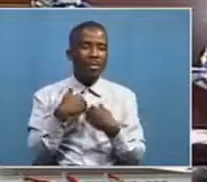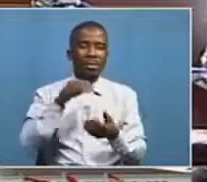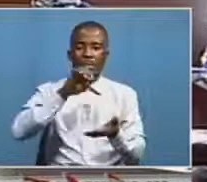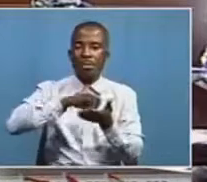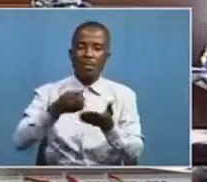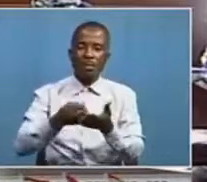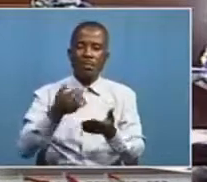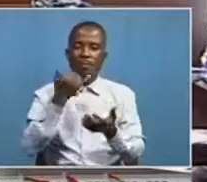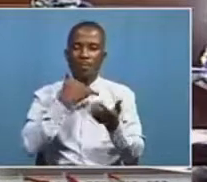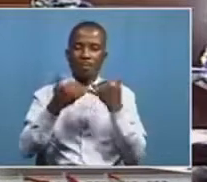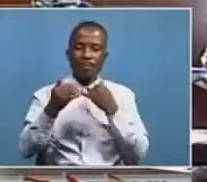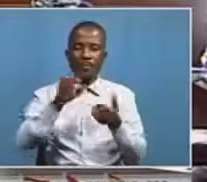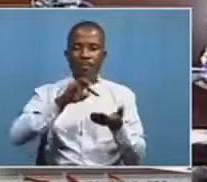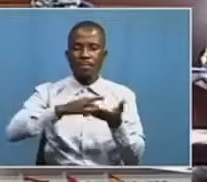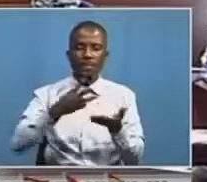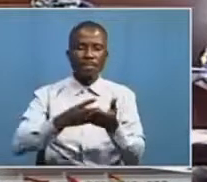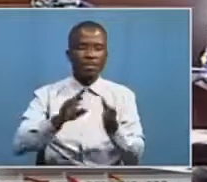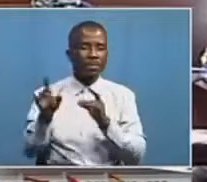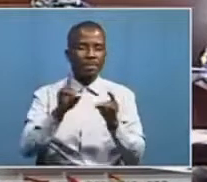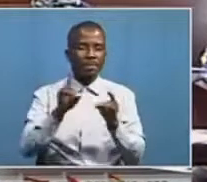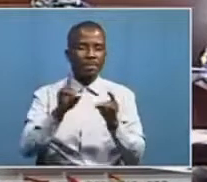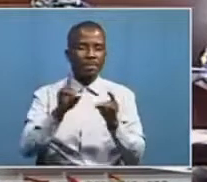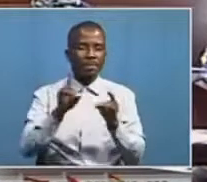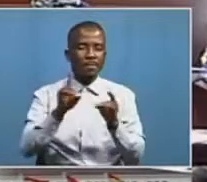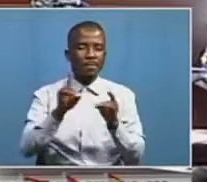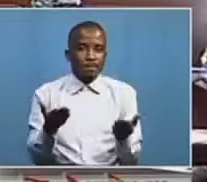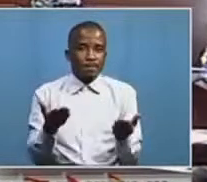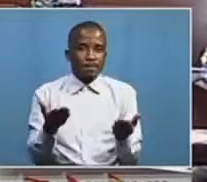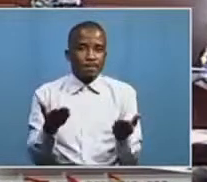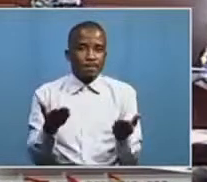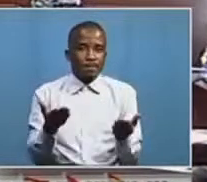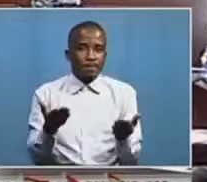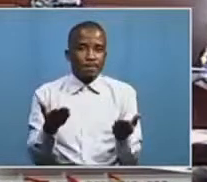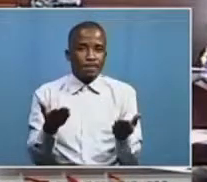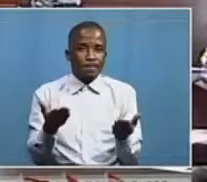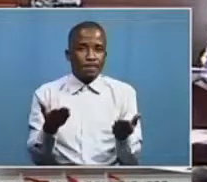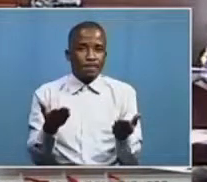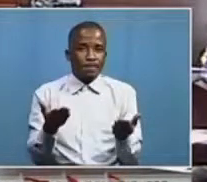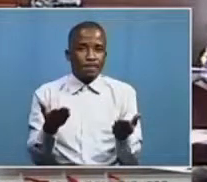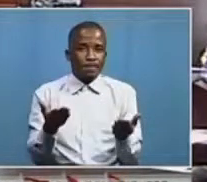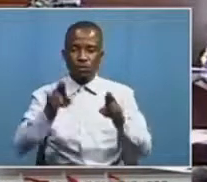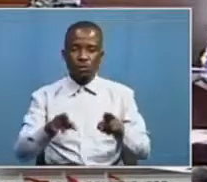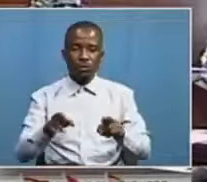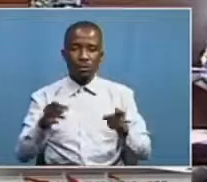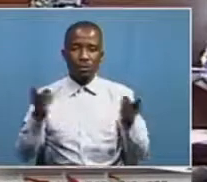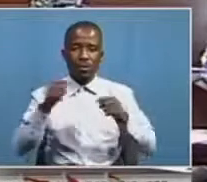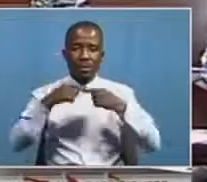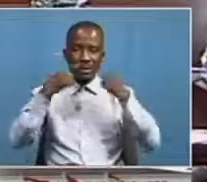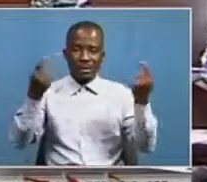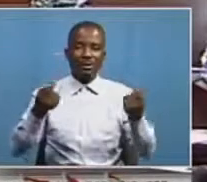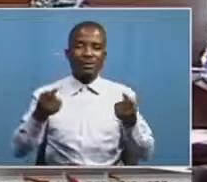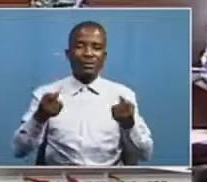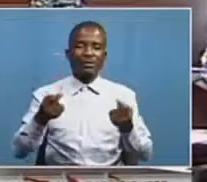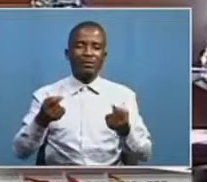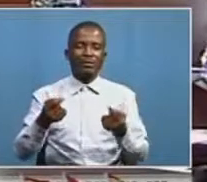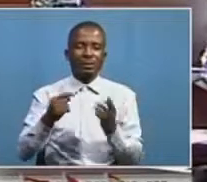the error and subsequent correction had any adverse impact on the results so declared. As demonstrated, the candidate declared